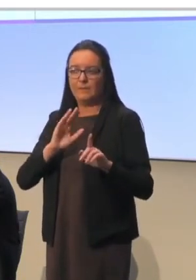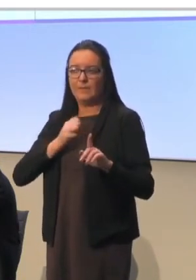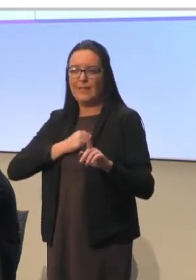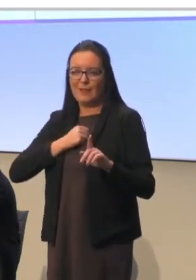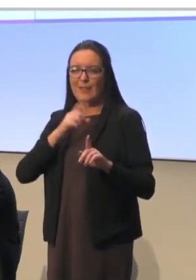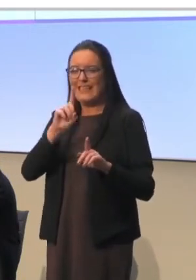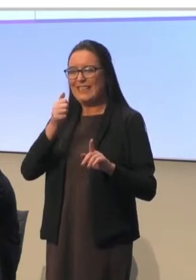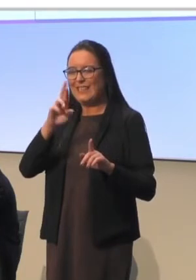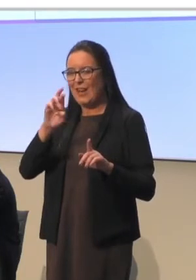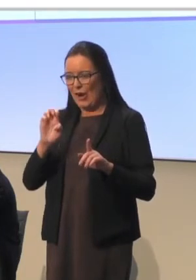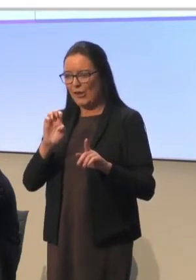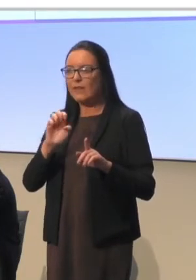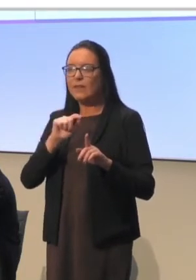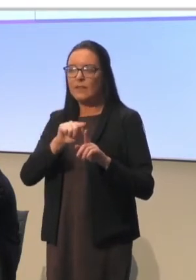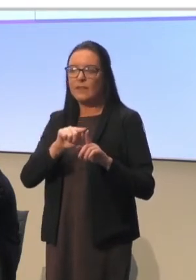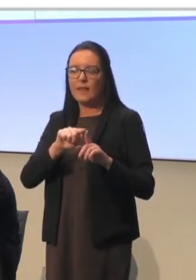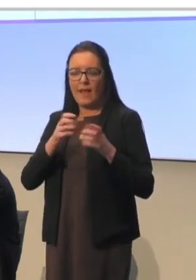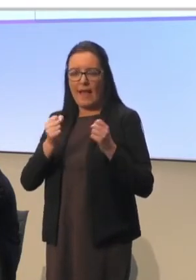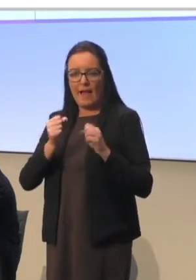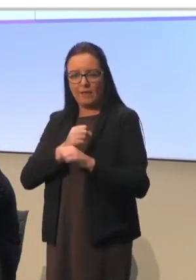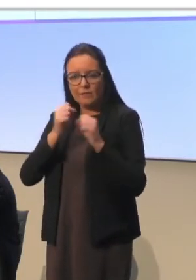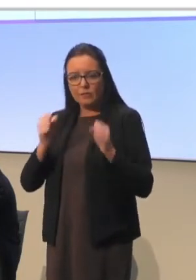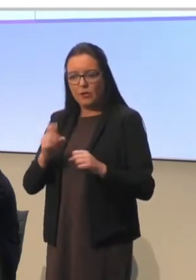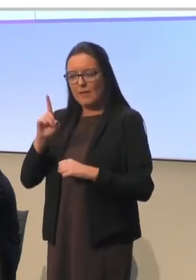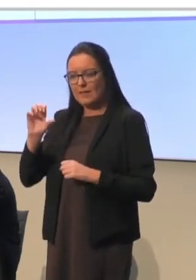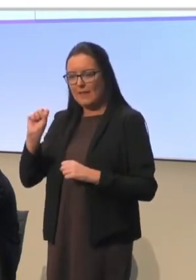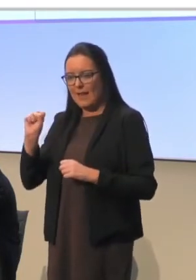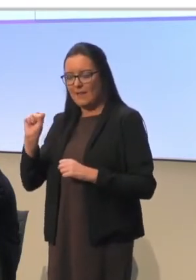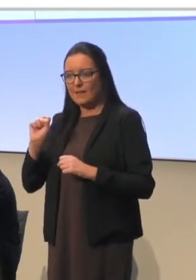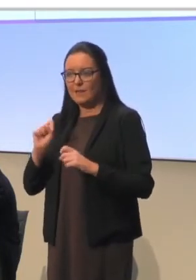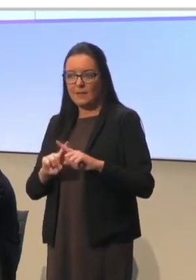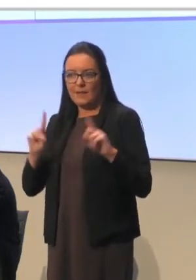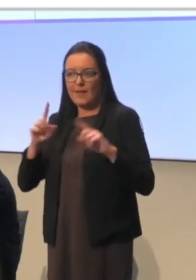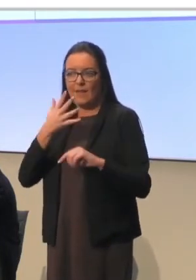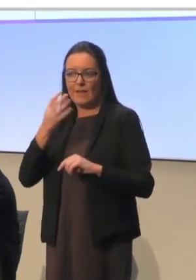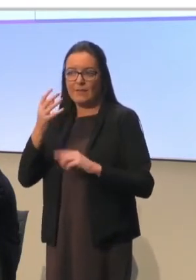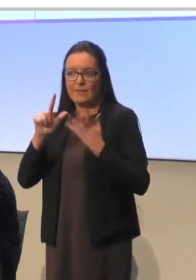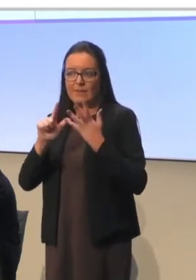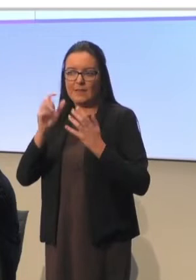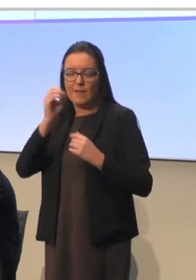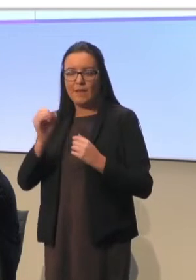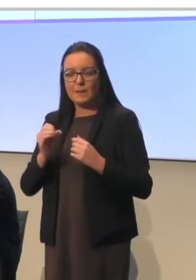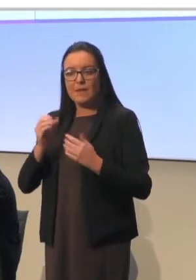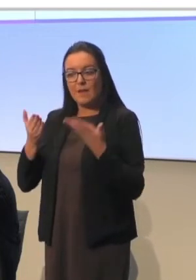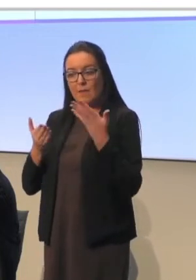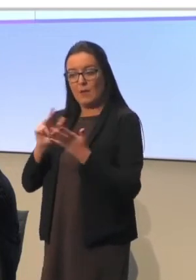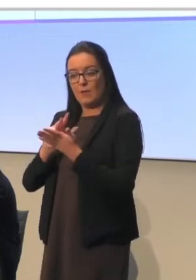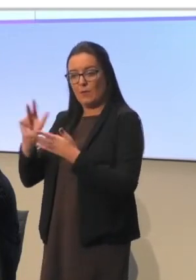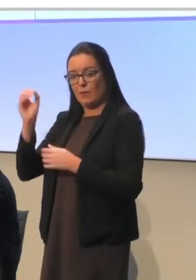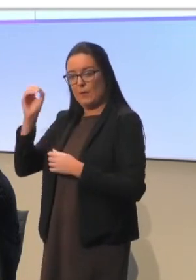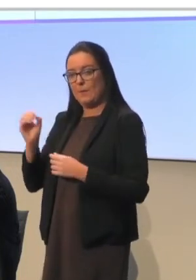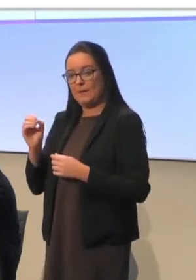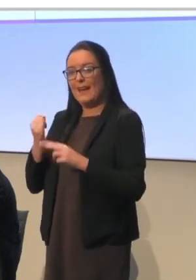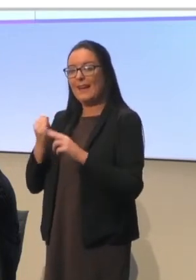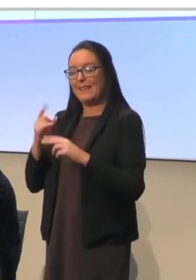interesting was that there was a real strong DESH differential there, with 57% of those in non-DESH schools applying compared to just 13% in